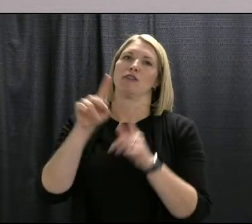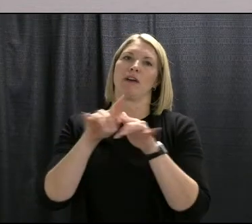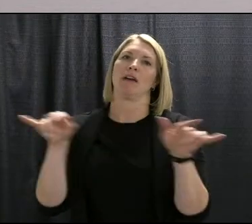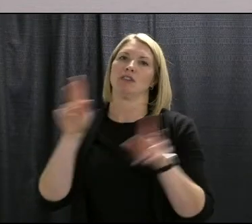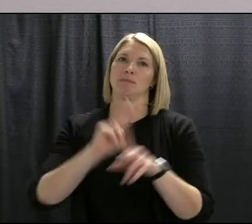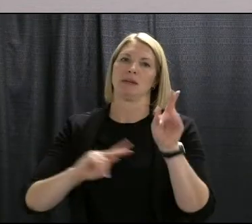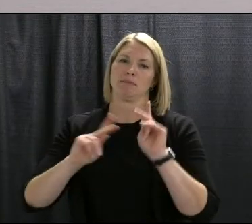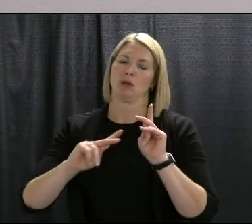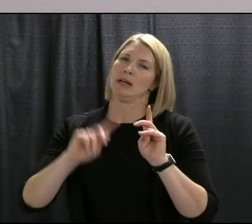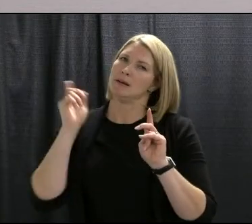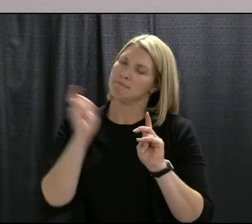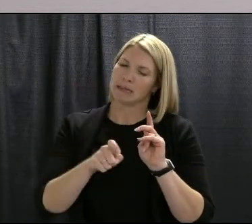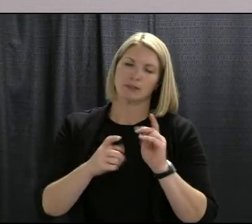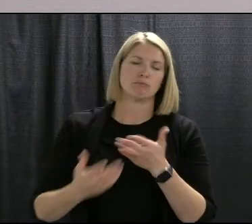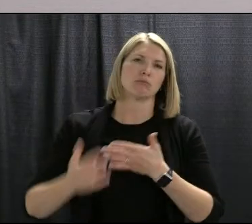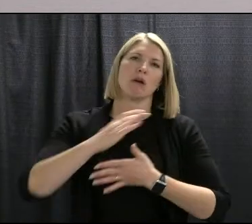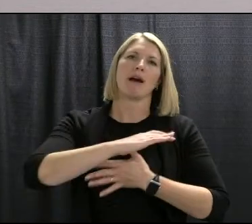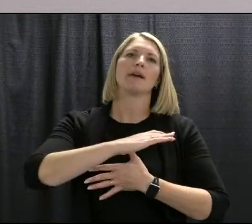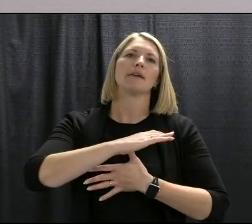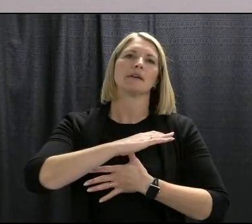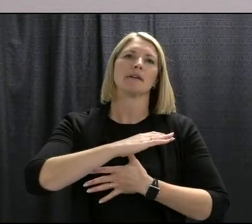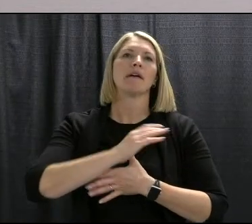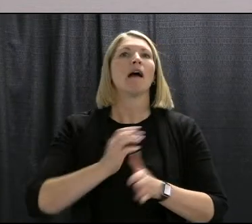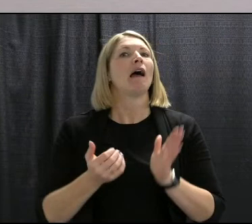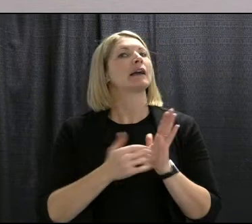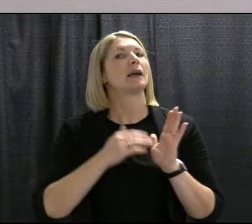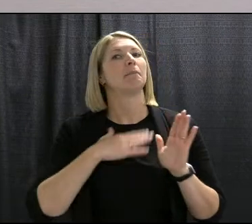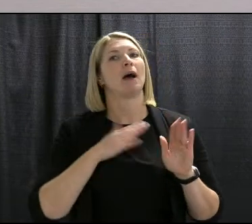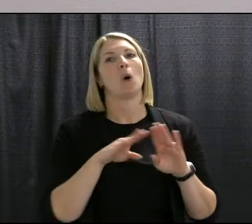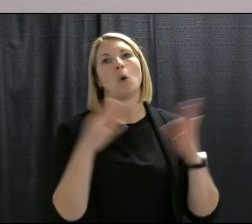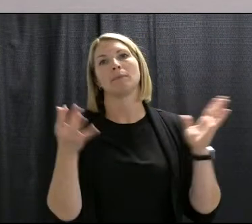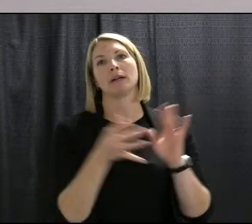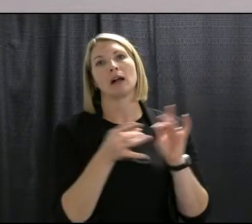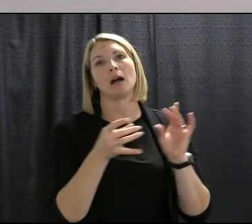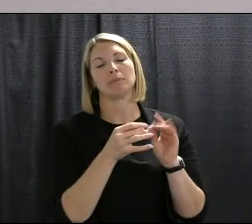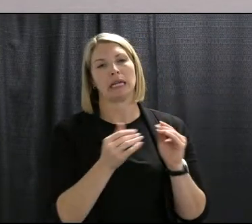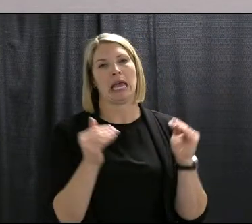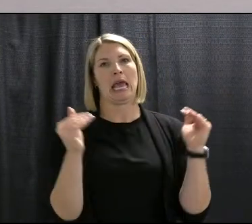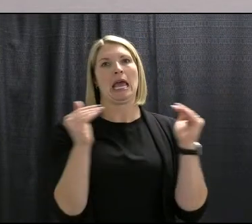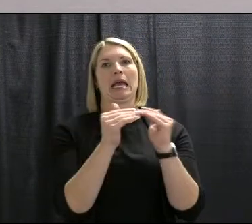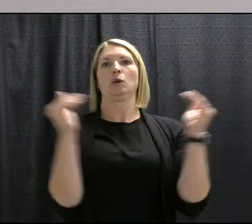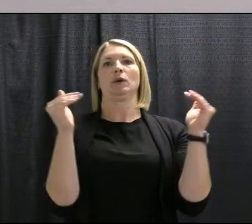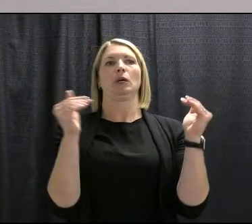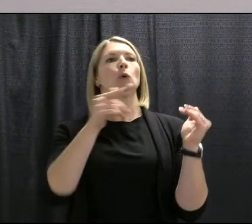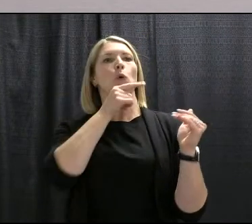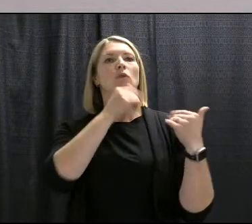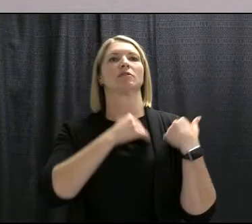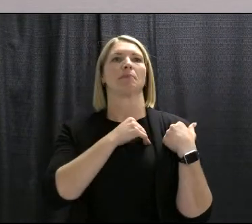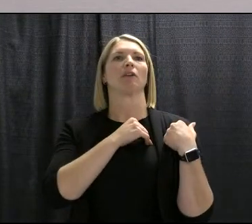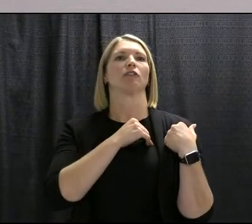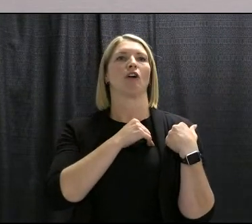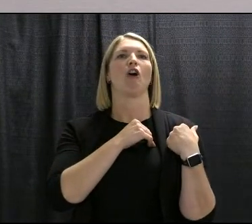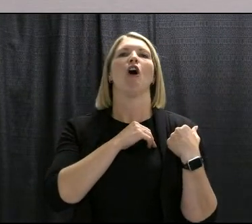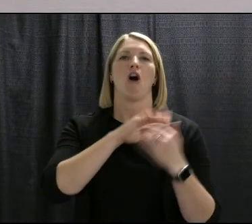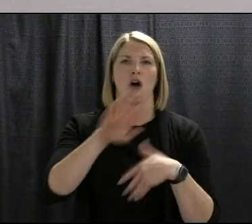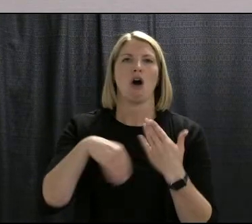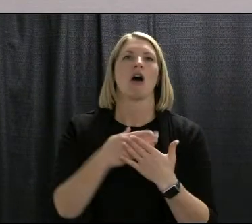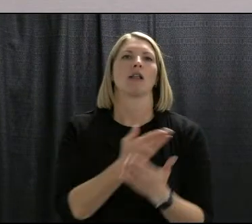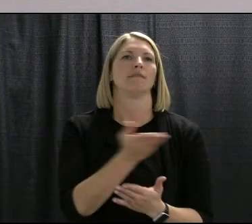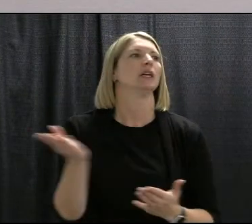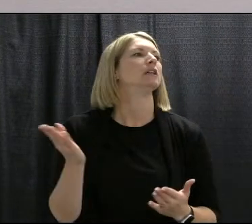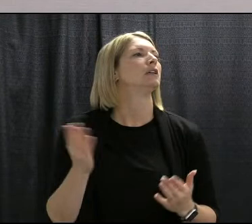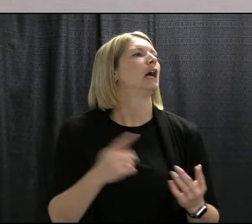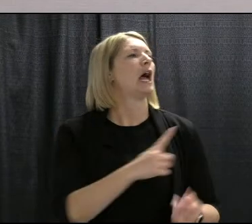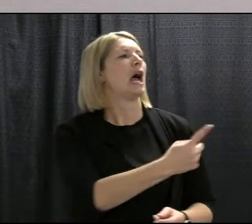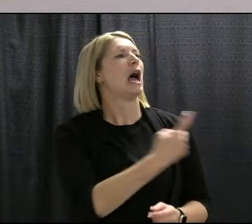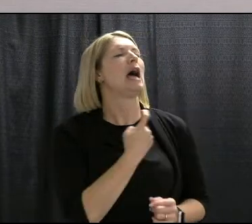is brought to the fore. And as I said in my opening remarks, equity is all of our responsibility. This is another step forward. Is it not